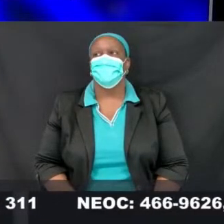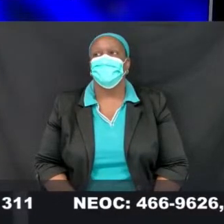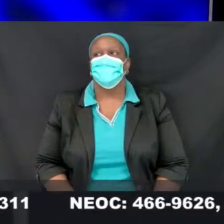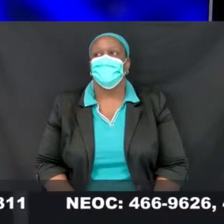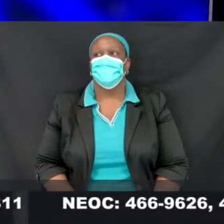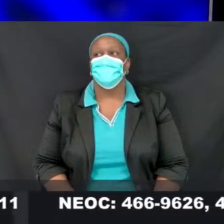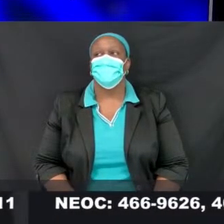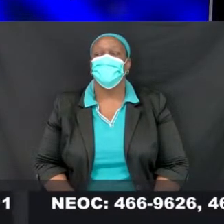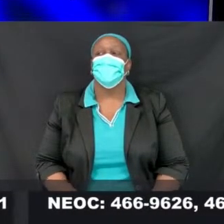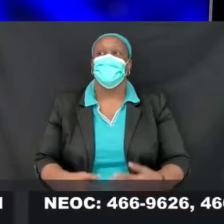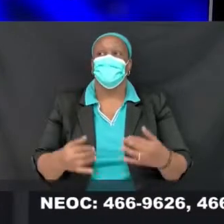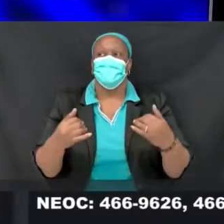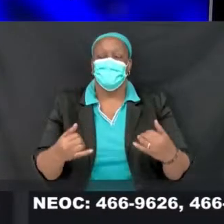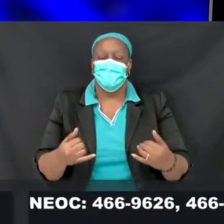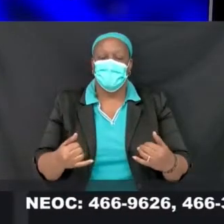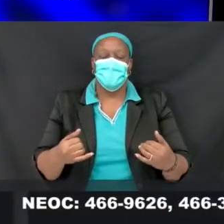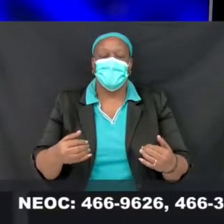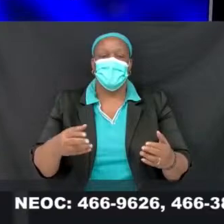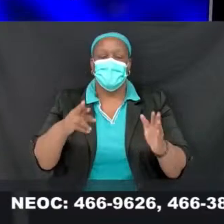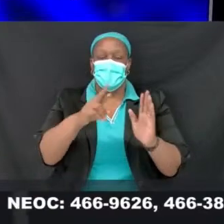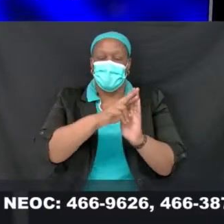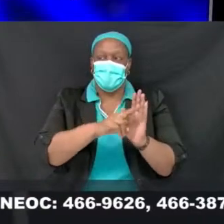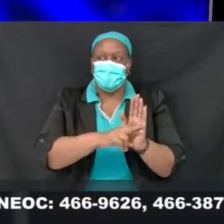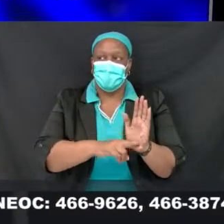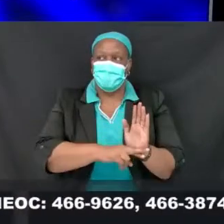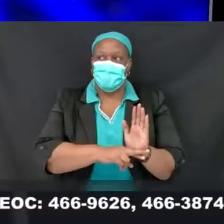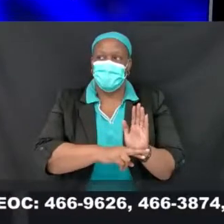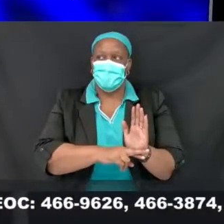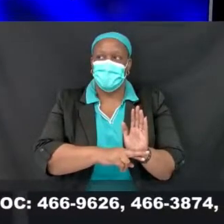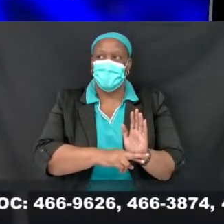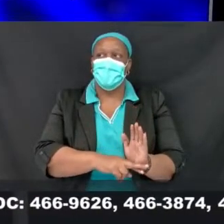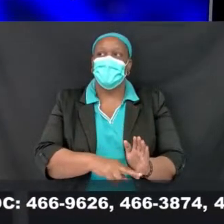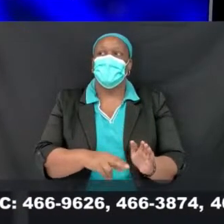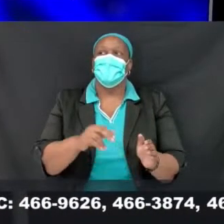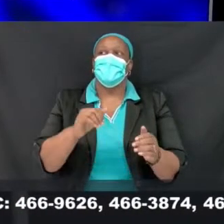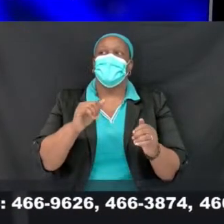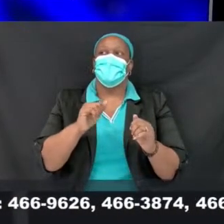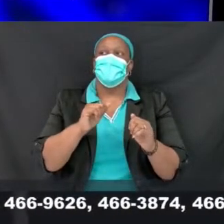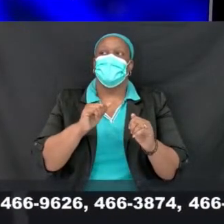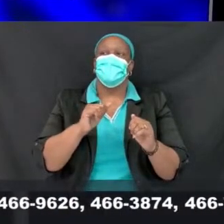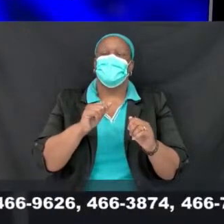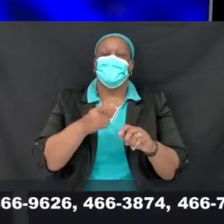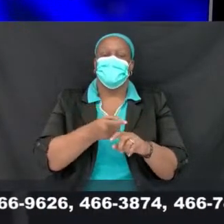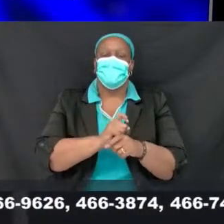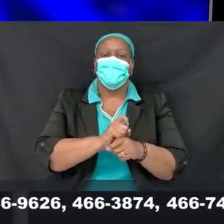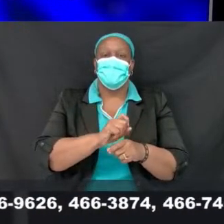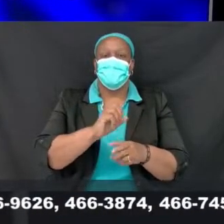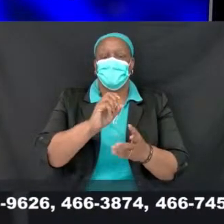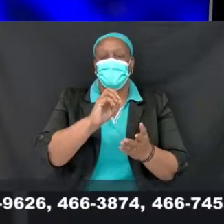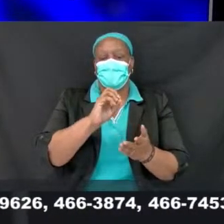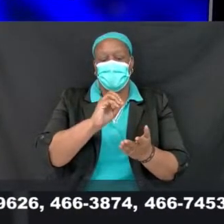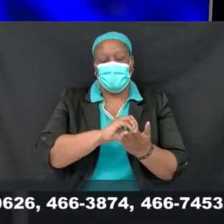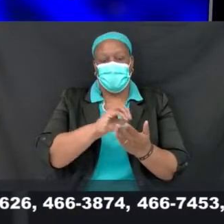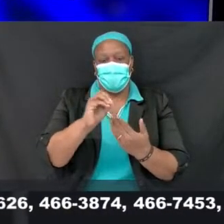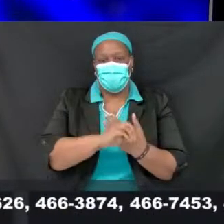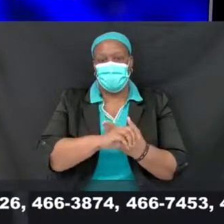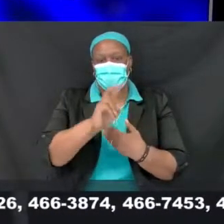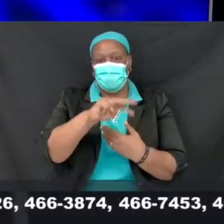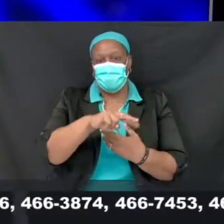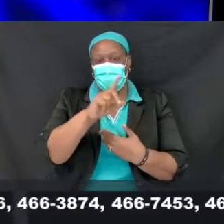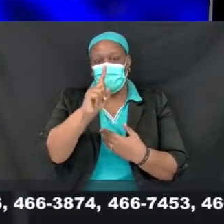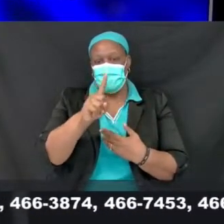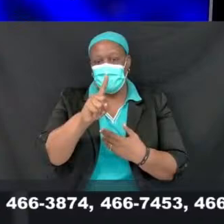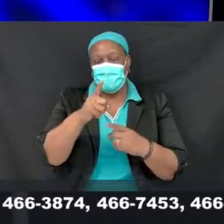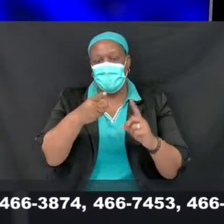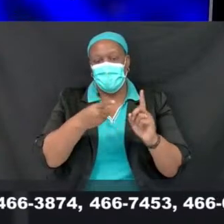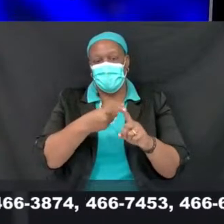The current iteration of the Emergency Powers COVID-19 regulations runs from October 21st until